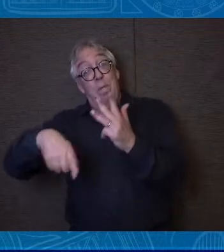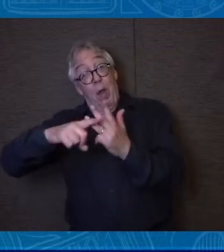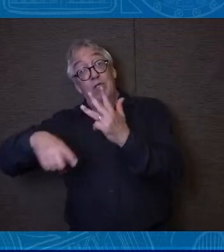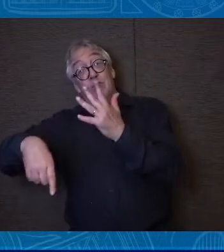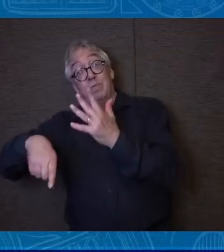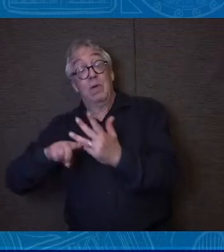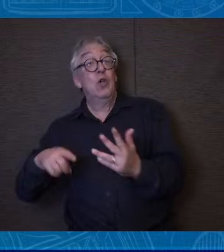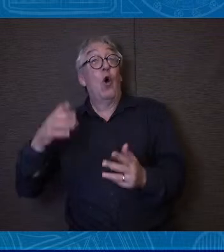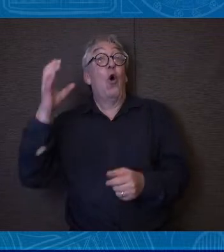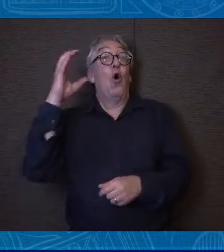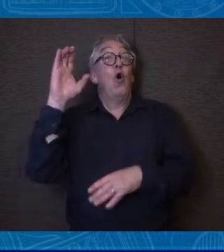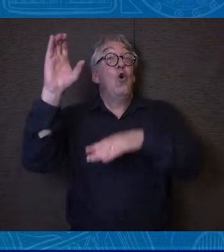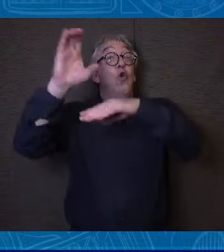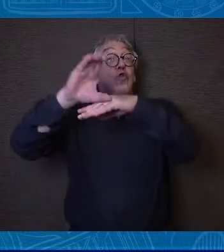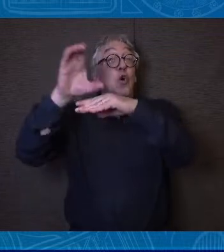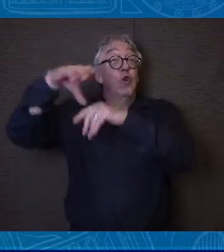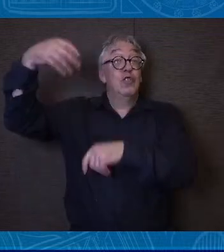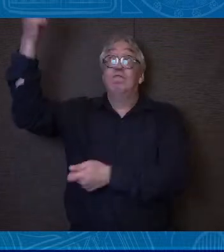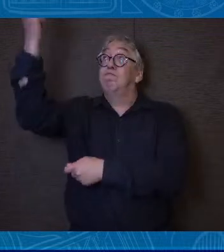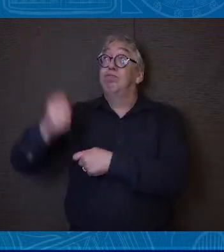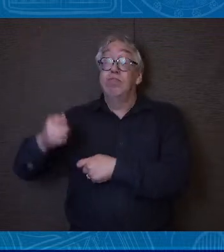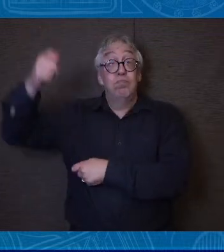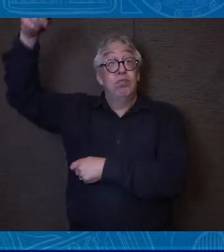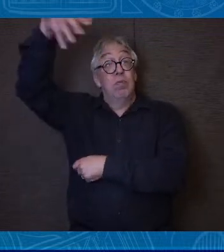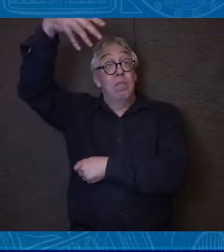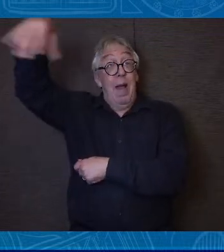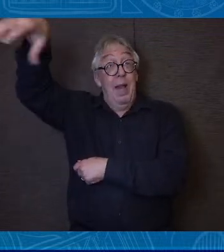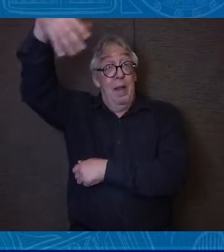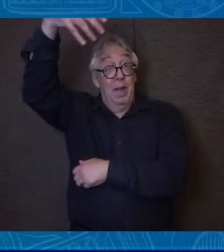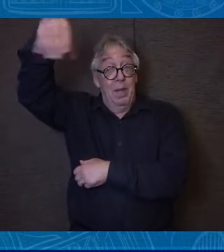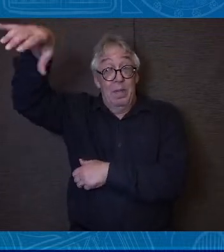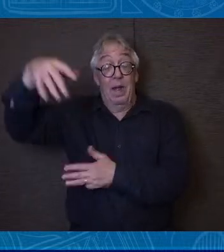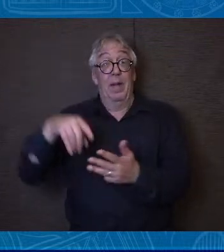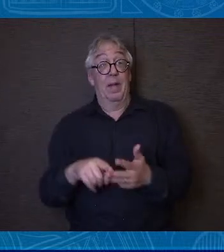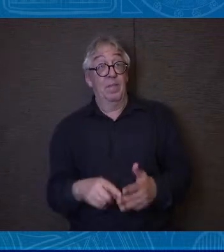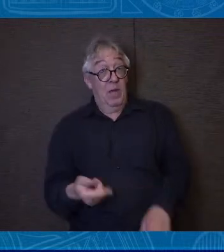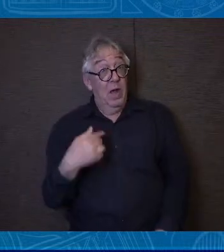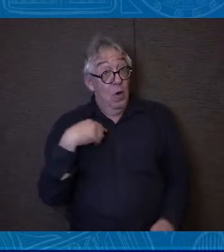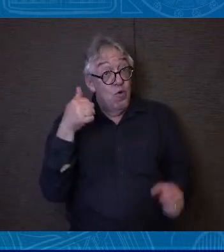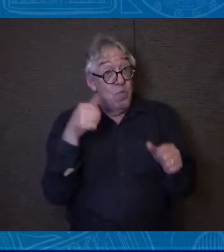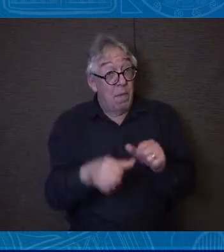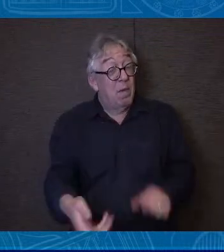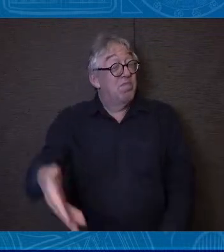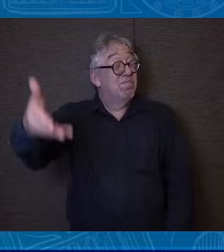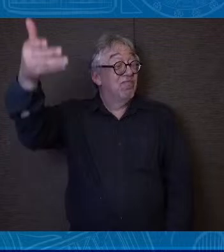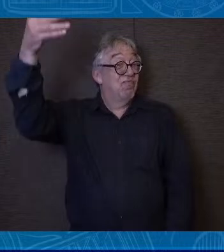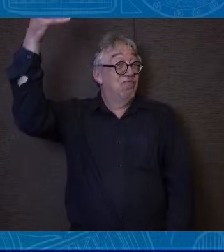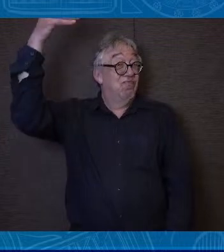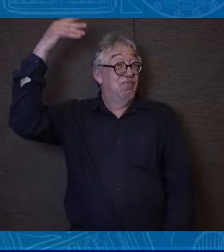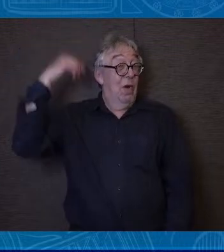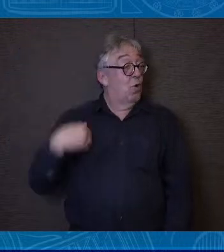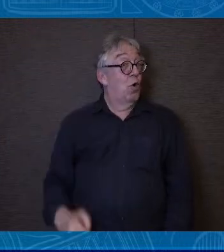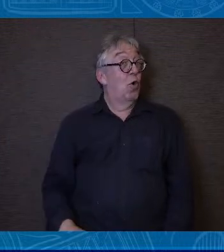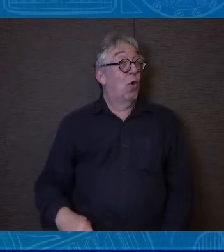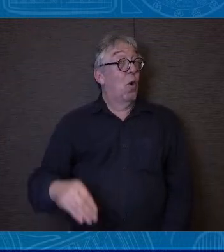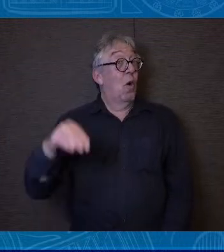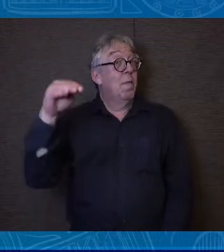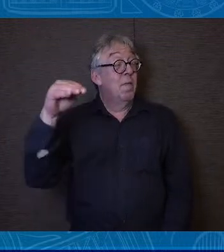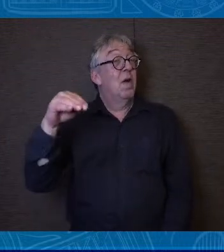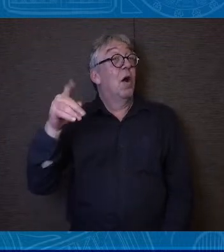church bells, alarm signals. In the old days, I remember when there is a storm coming in, I would hear a